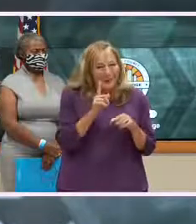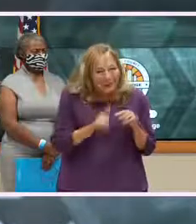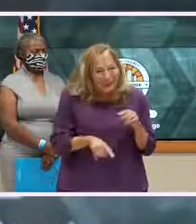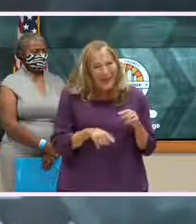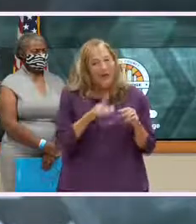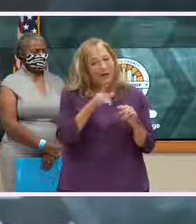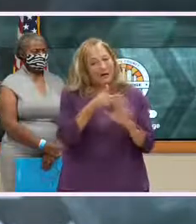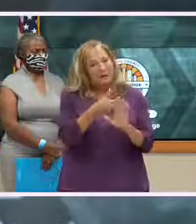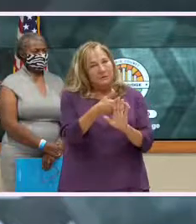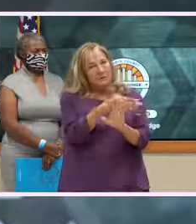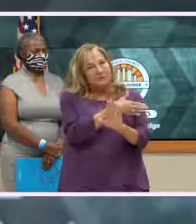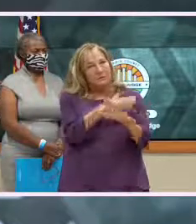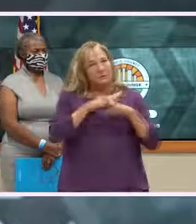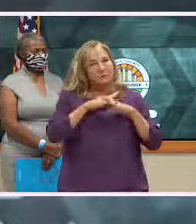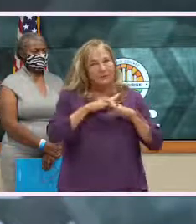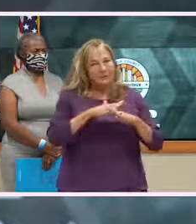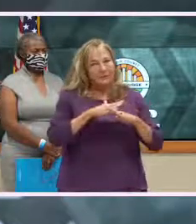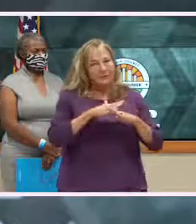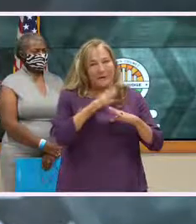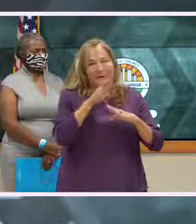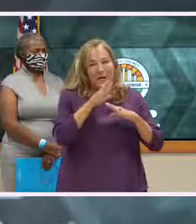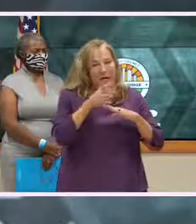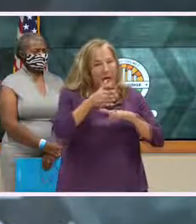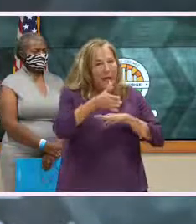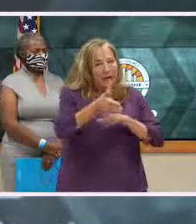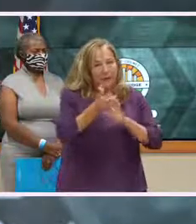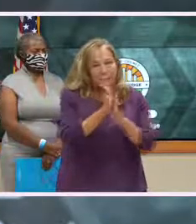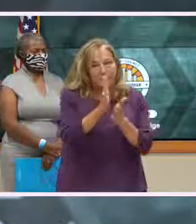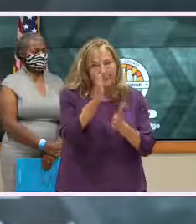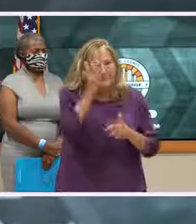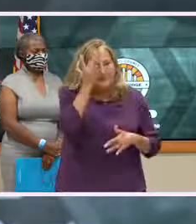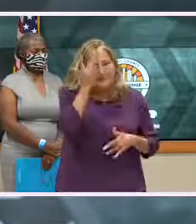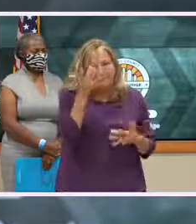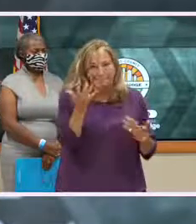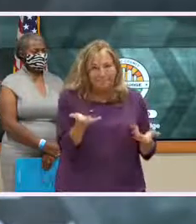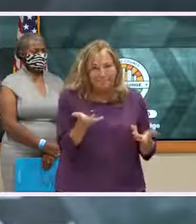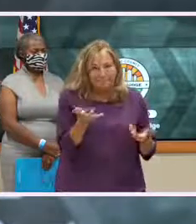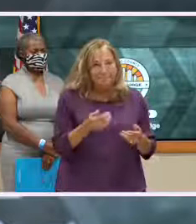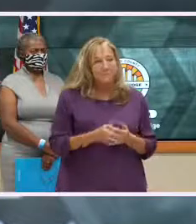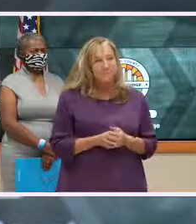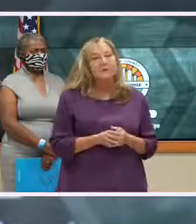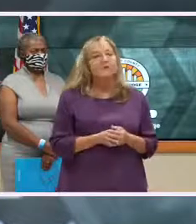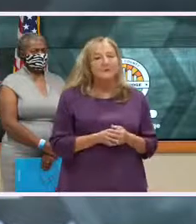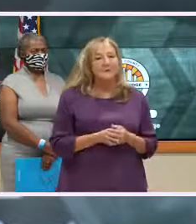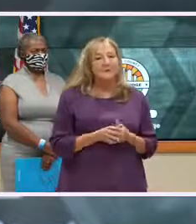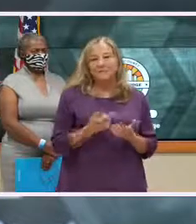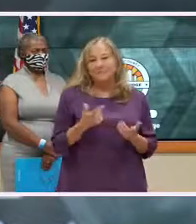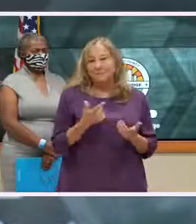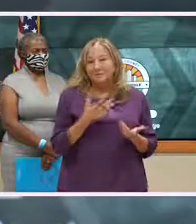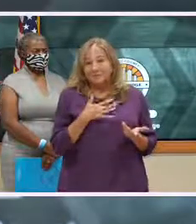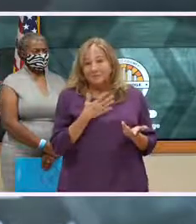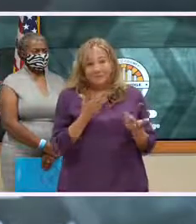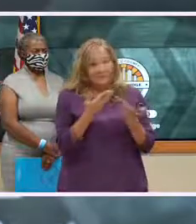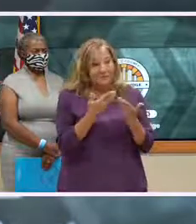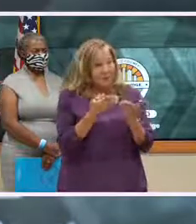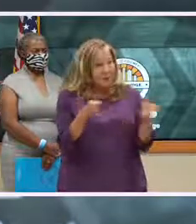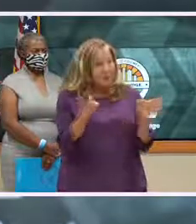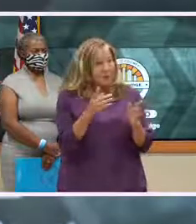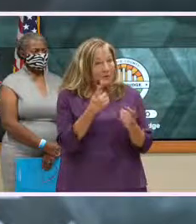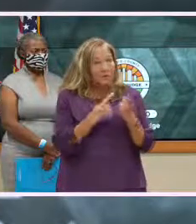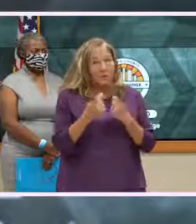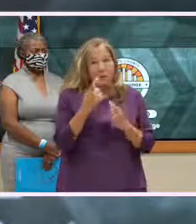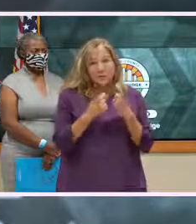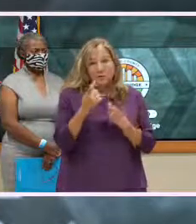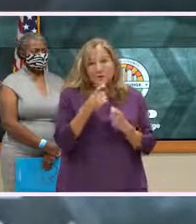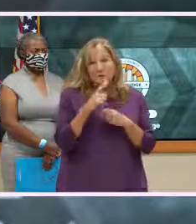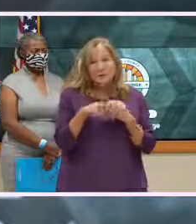you from getting COVID. Let's switch gears a little bit, and I'm happy to answer questions about what it means to be vaccinated in terms of the